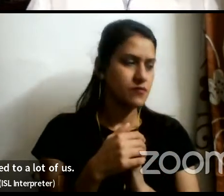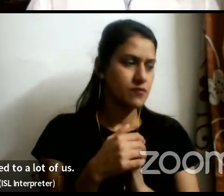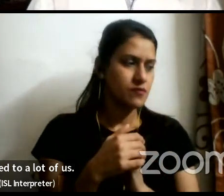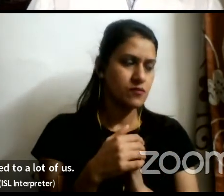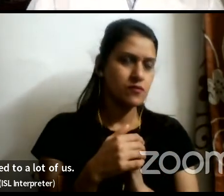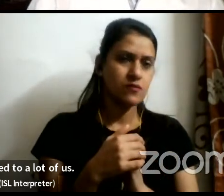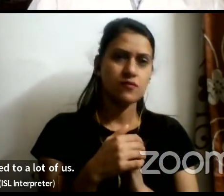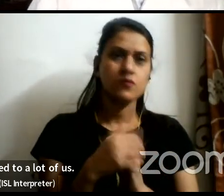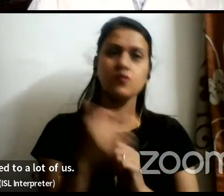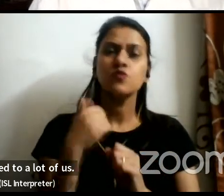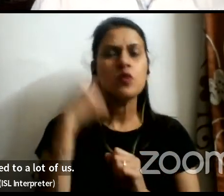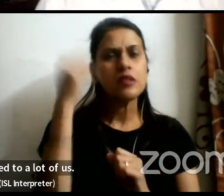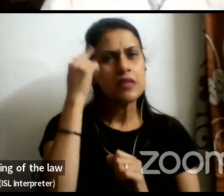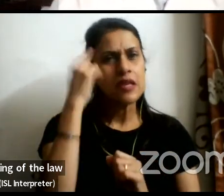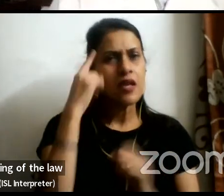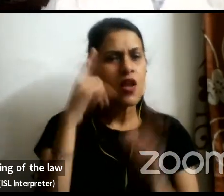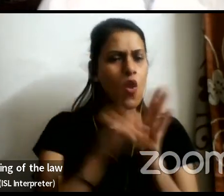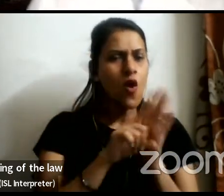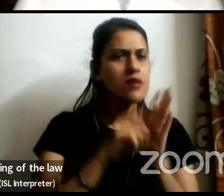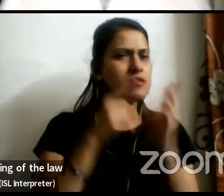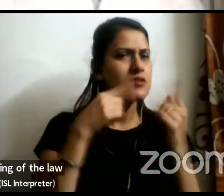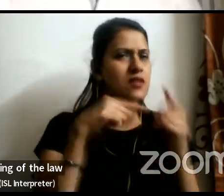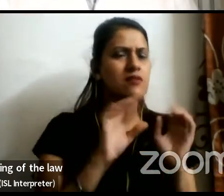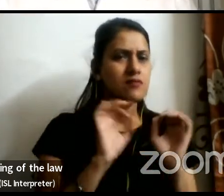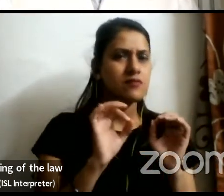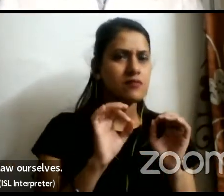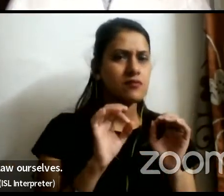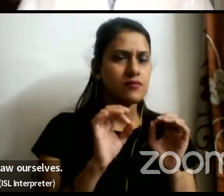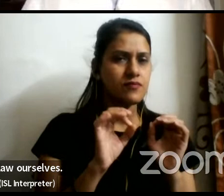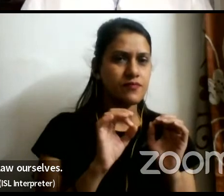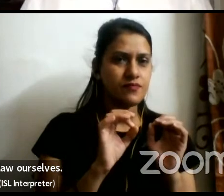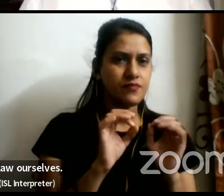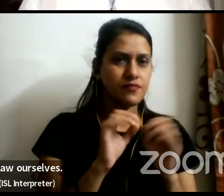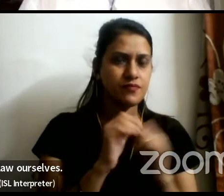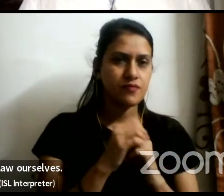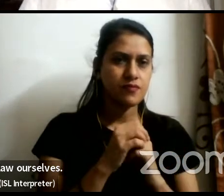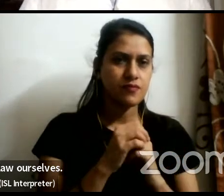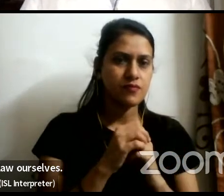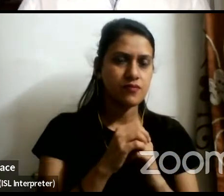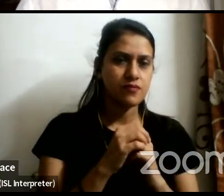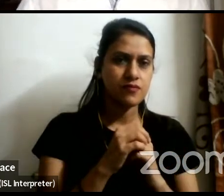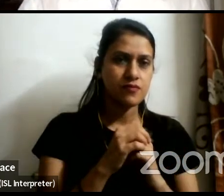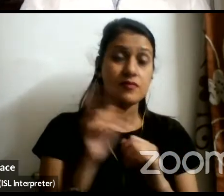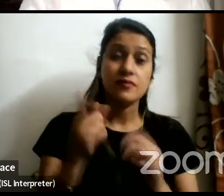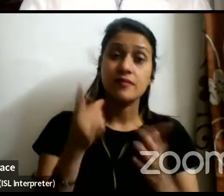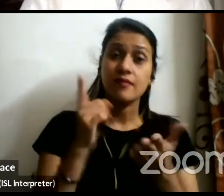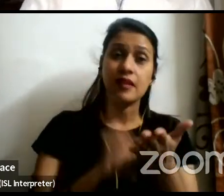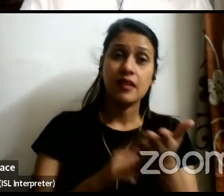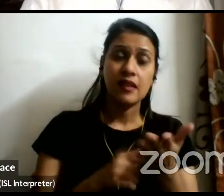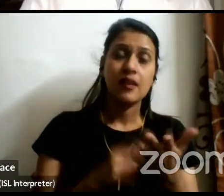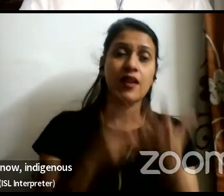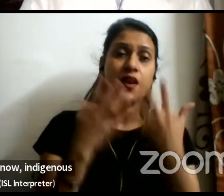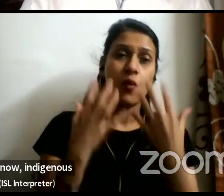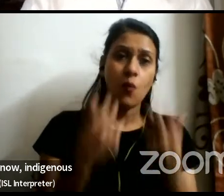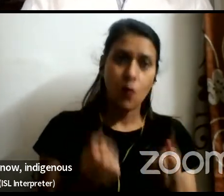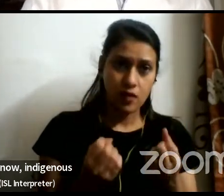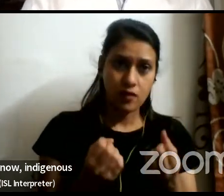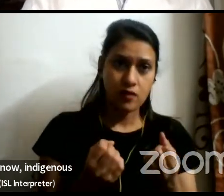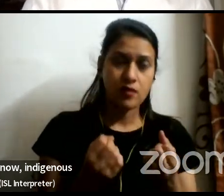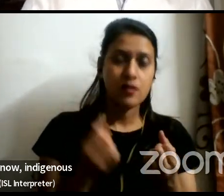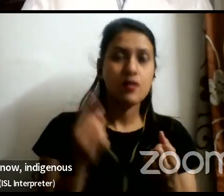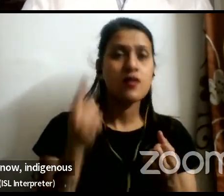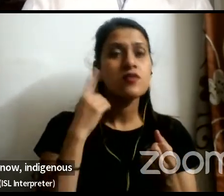not thinking of the law ourselves. It is not coming from a space of, indigenous demand. It is coming from a space of